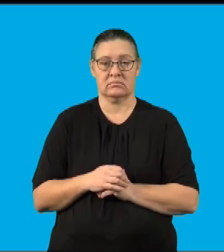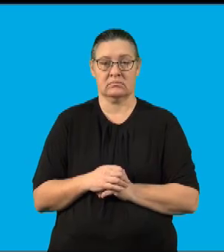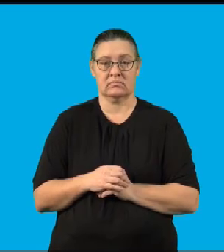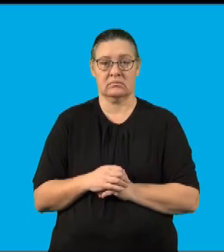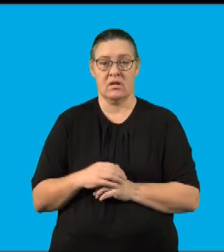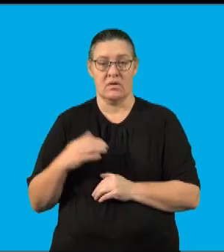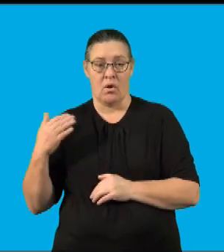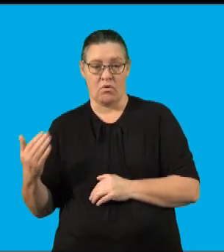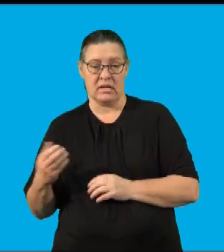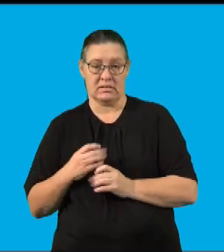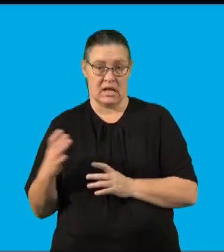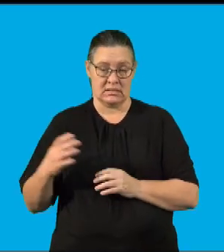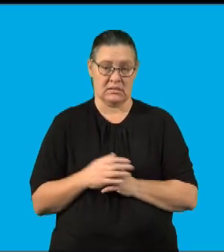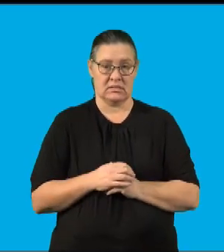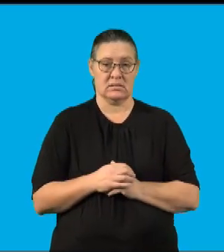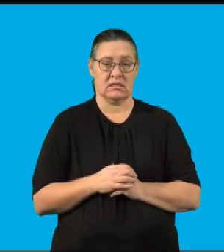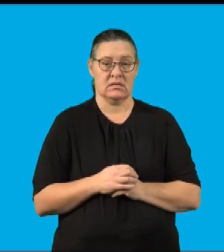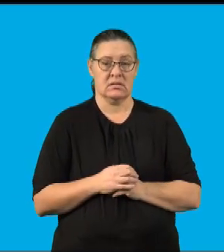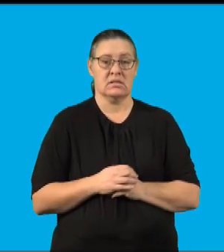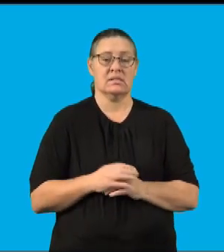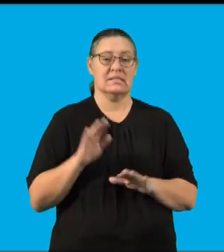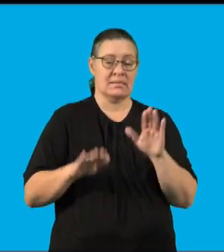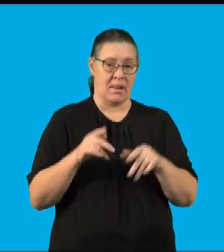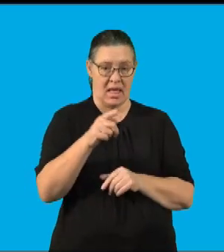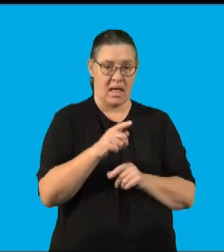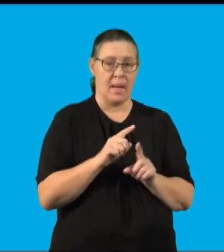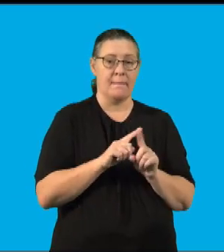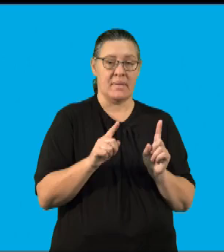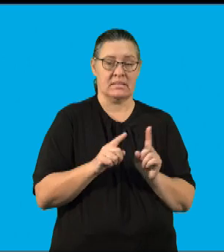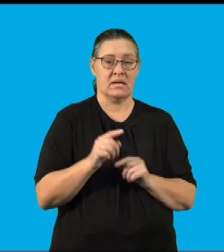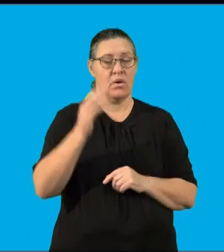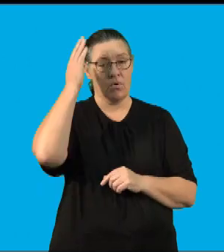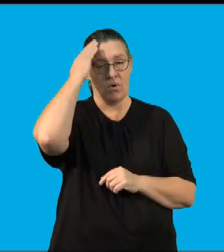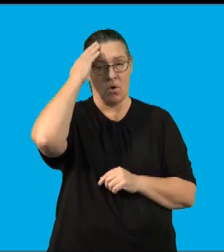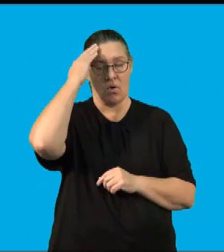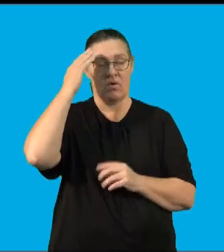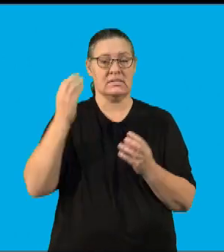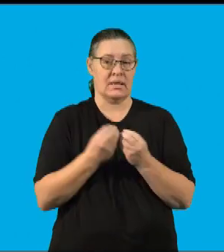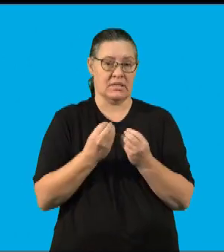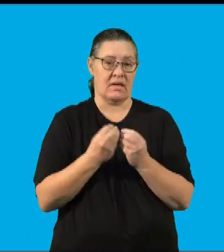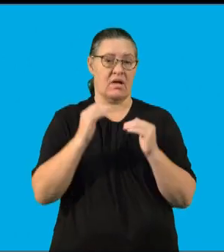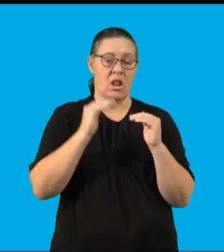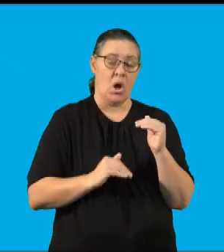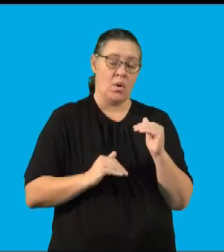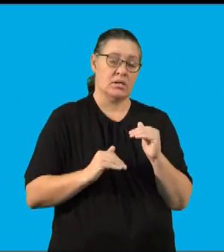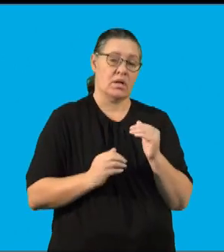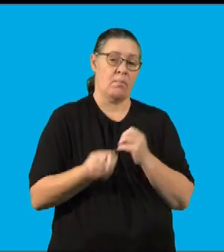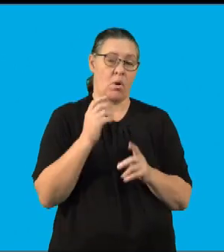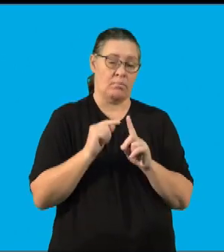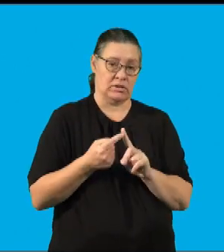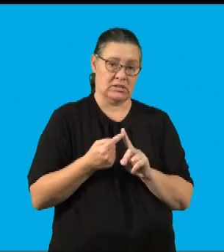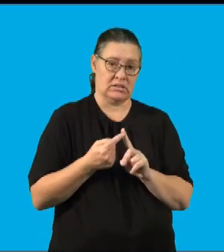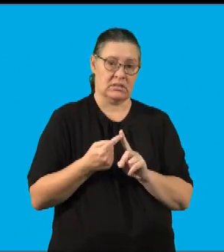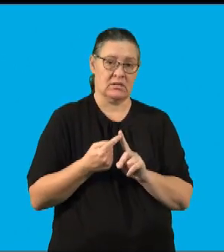3, starting from the right-hand side. So it's going to be similar to this one. However, we know that for a substance to have a lowest